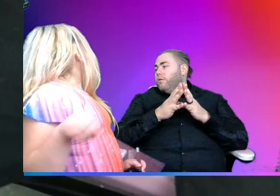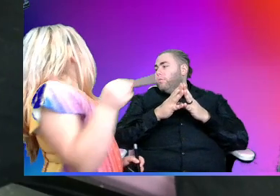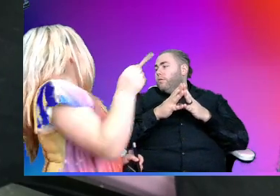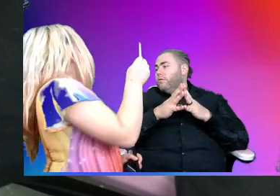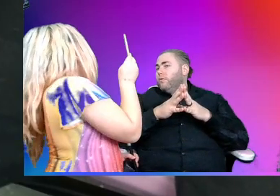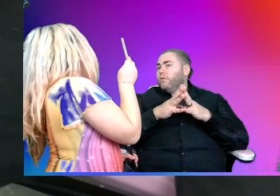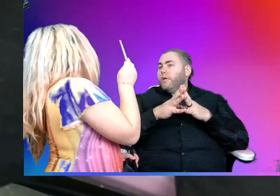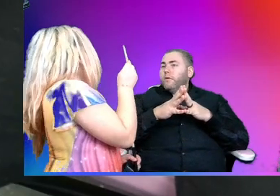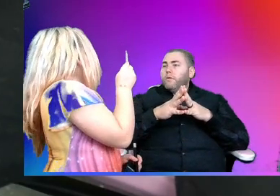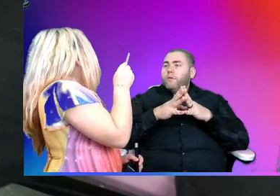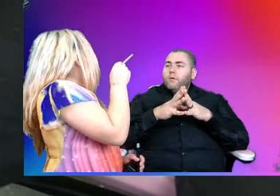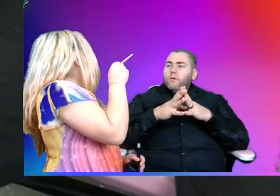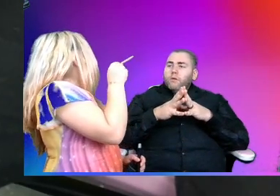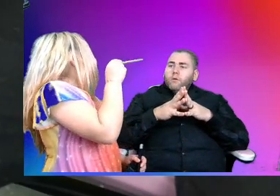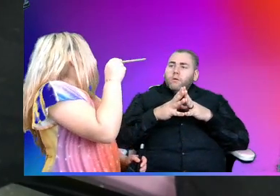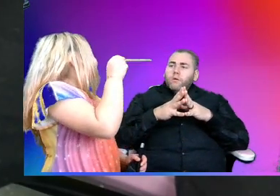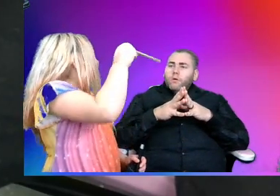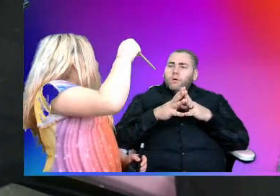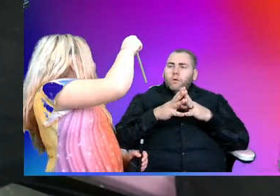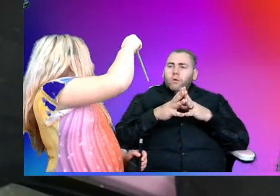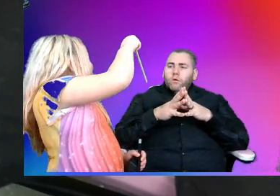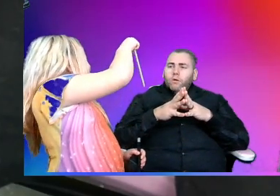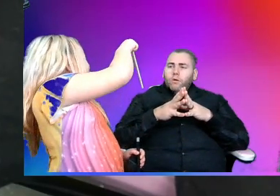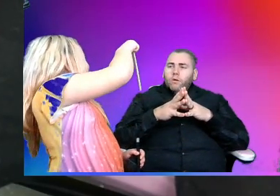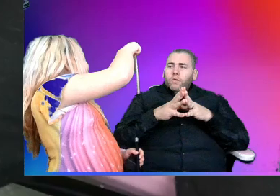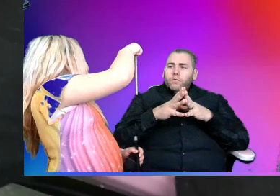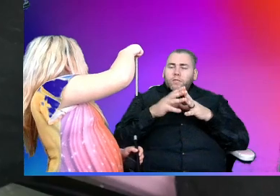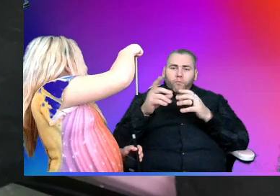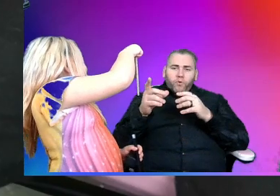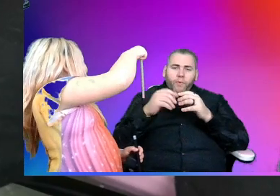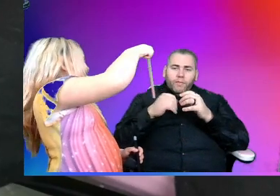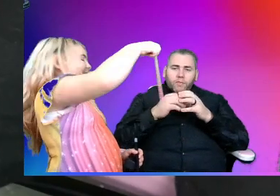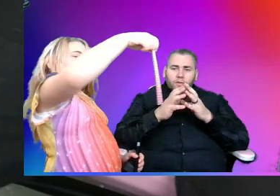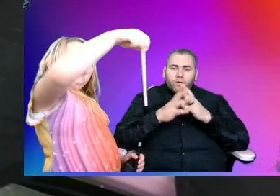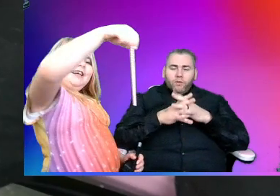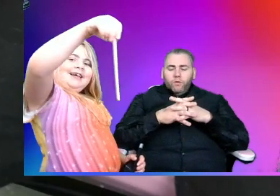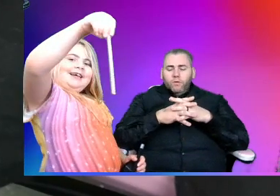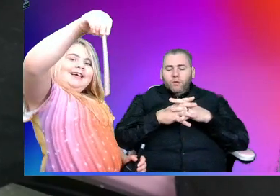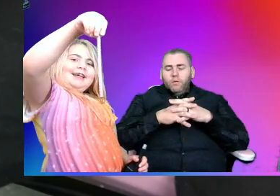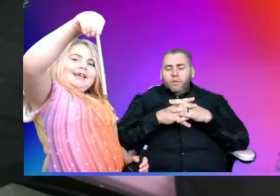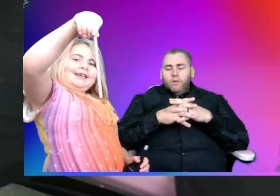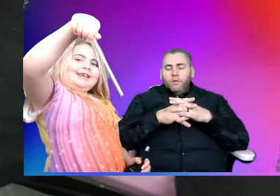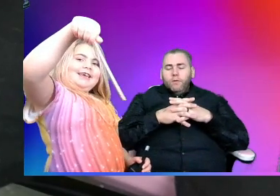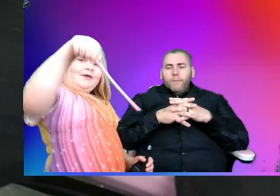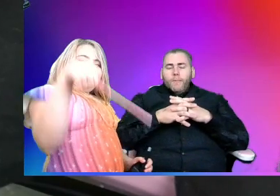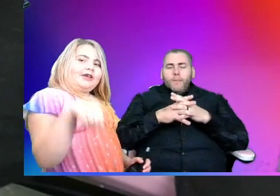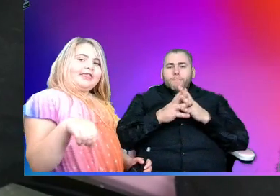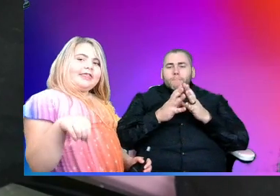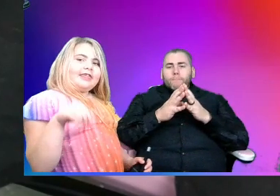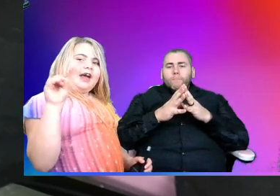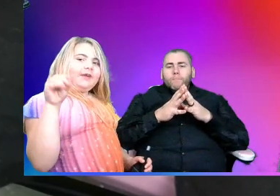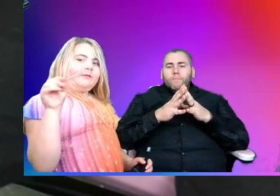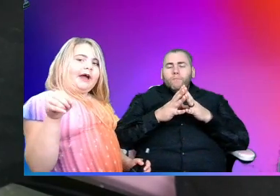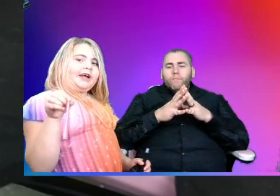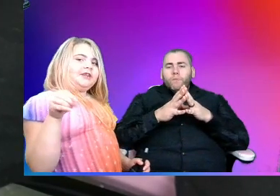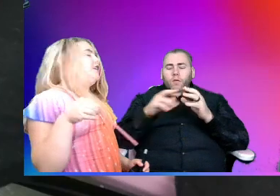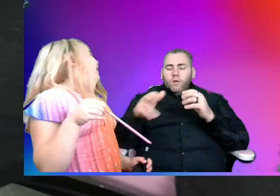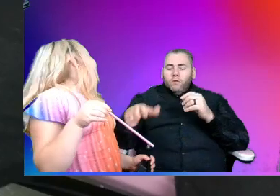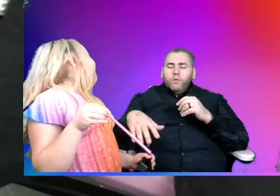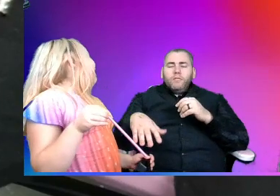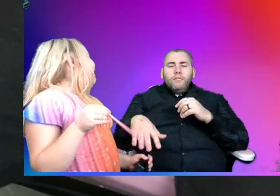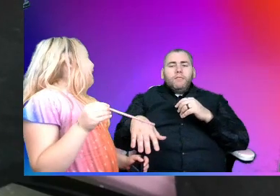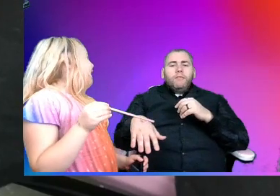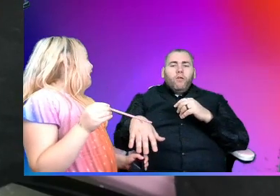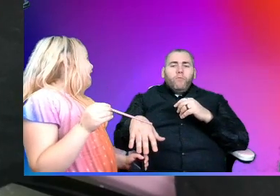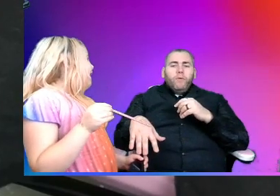I just got to show this pencil, but it looks pretty. Oh, she's got a pretty pencil in there too. Yeah, but not magic.